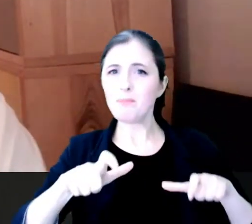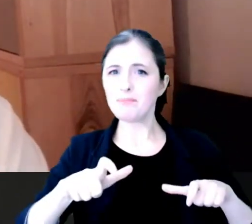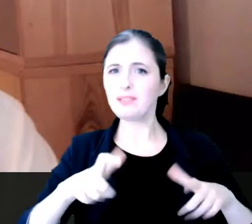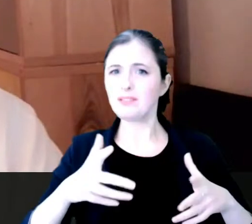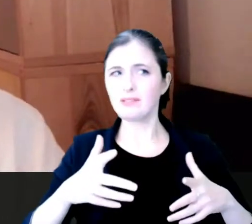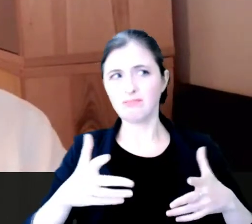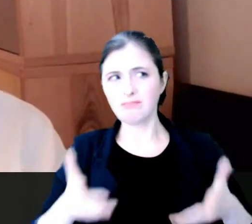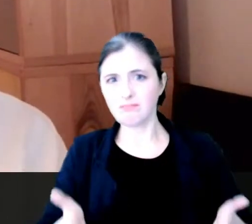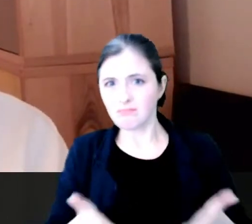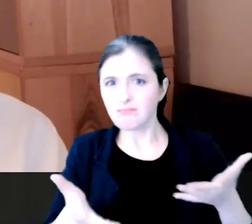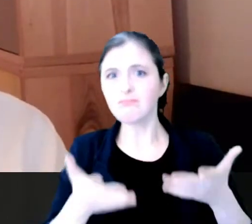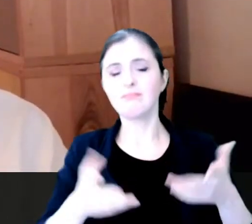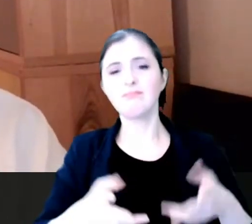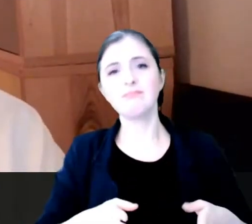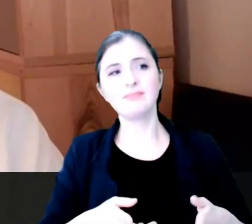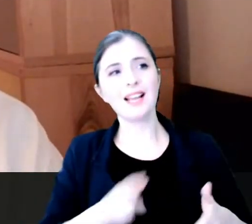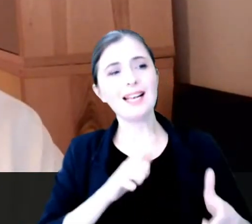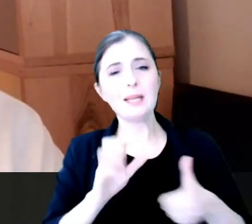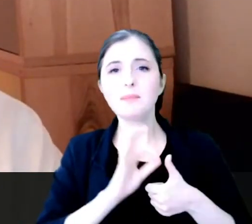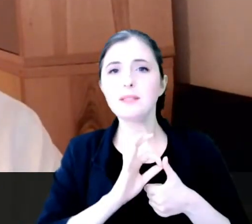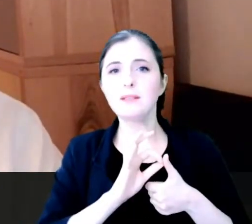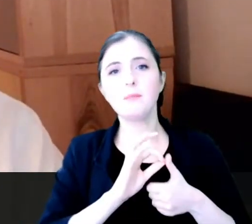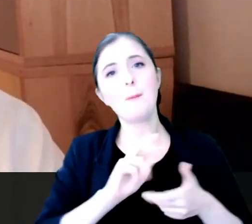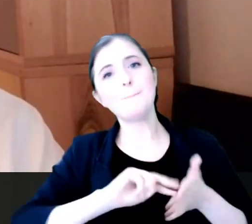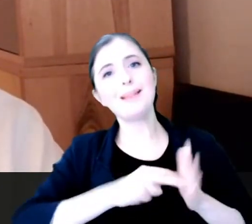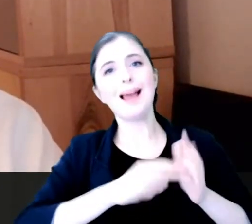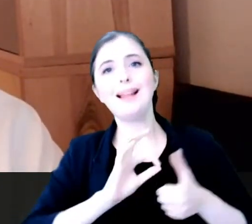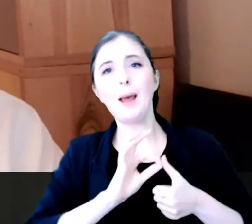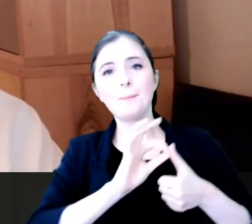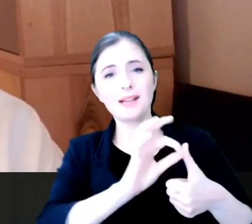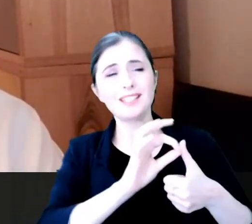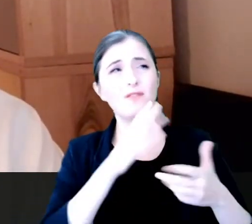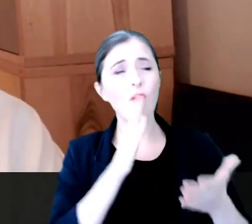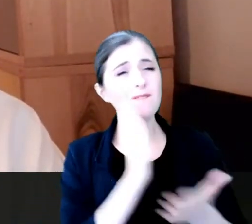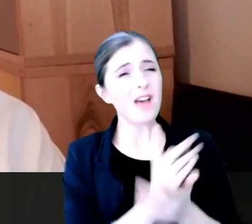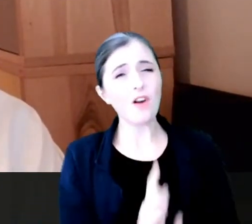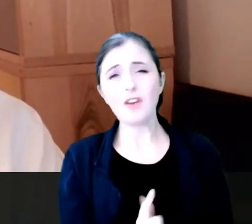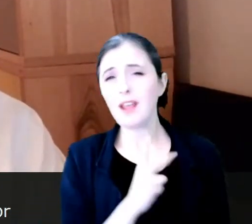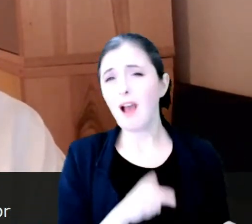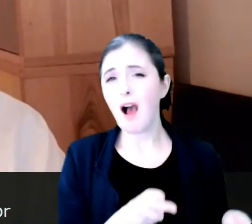putting in planning applications for very high